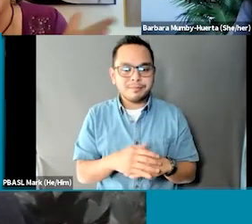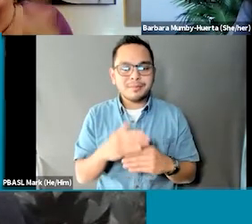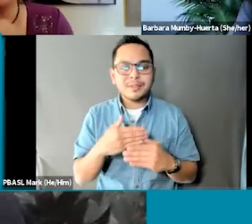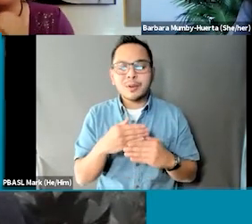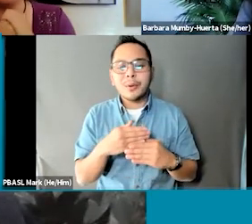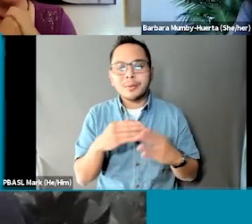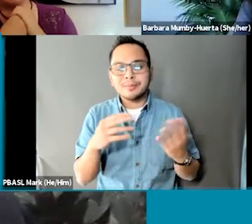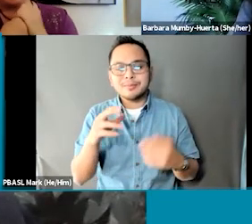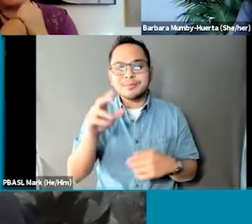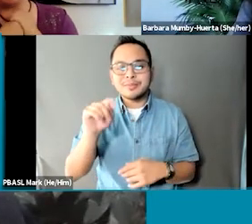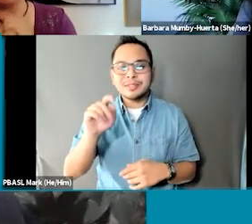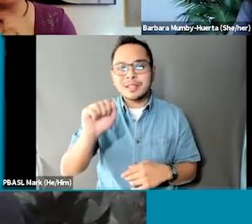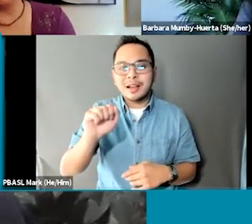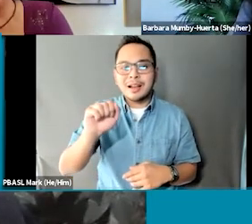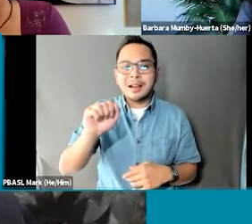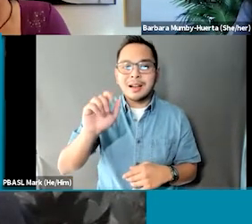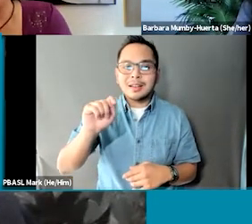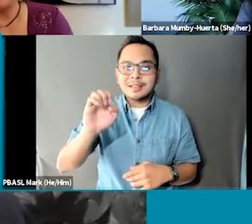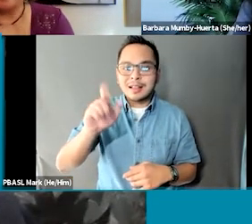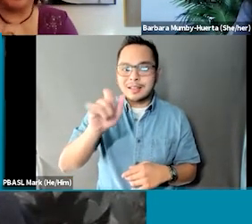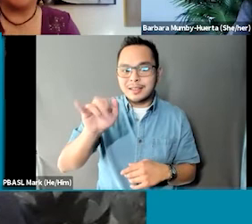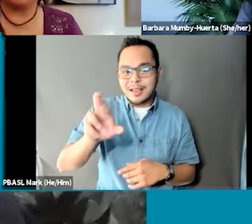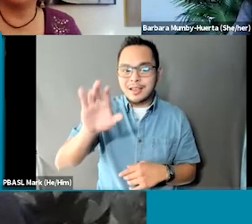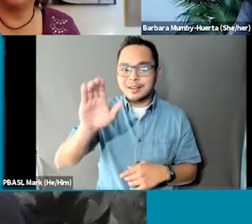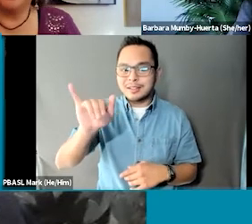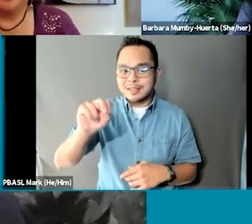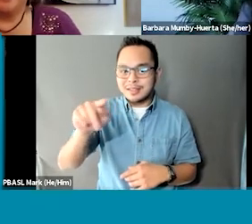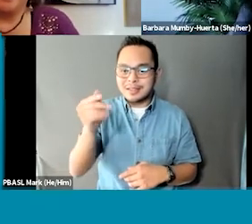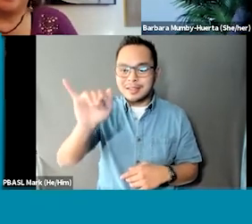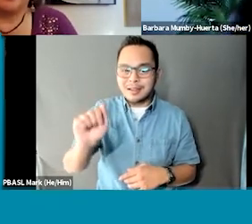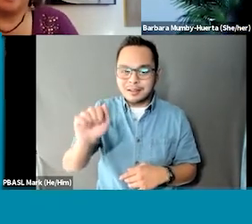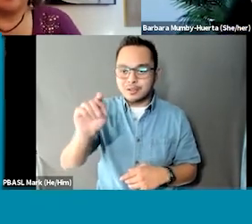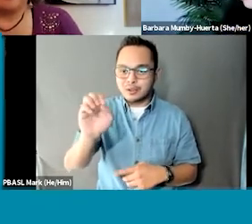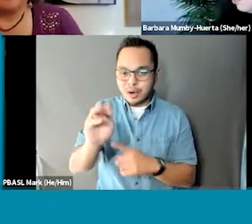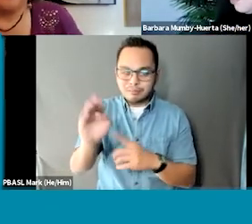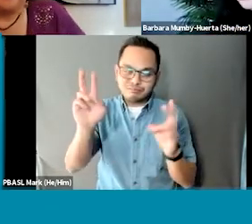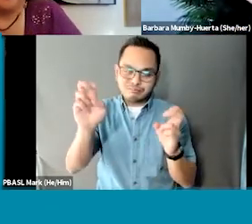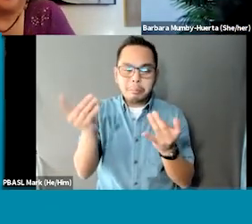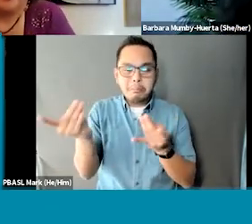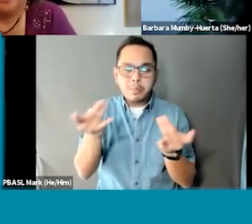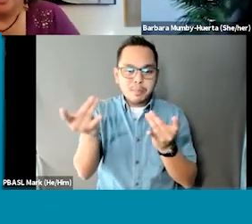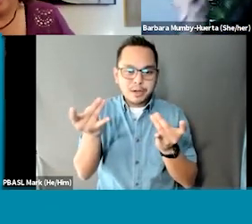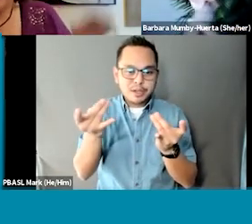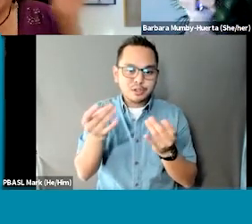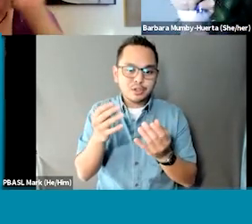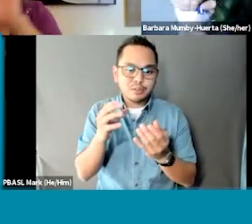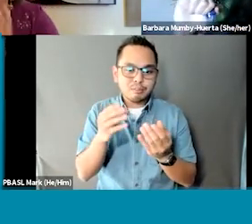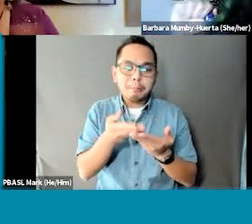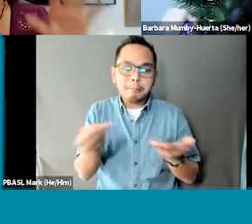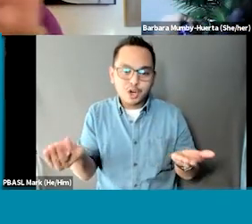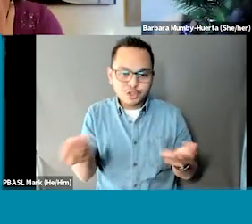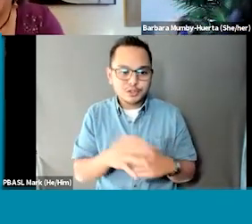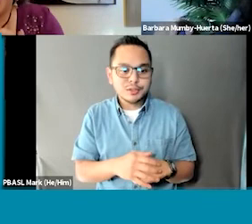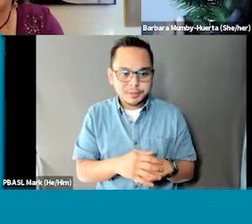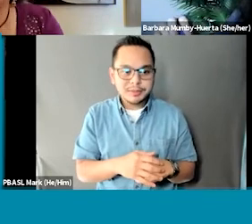called Atelier Cynthia Tom, and I call it merch as meditation. So next slide. So besides trying